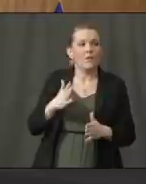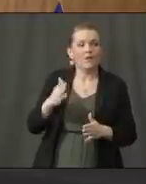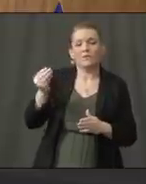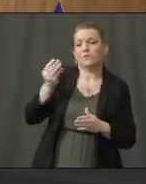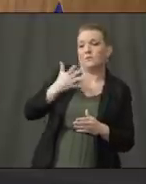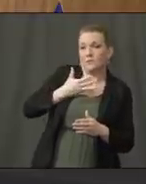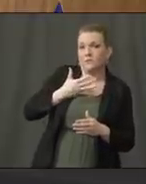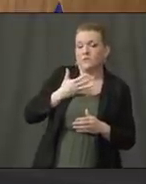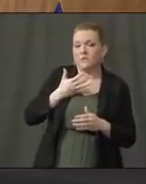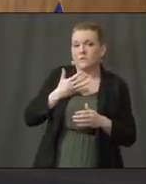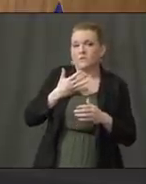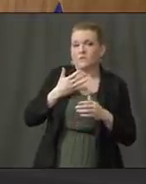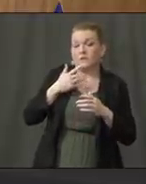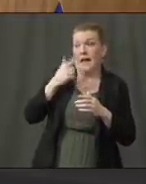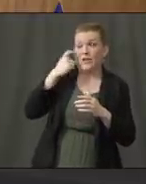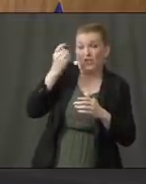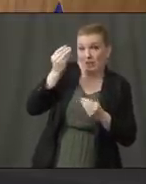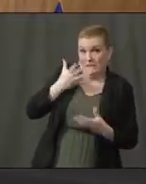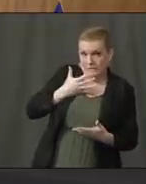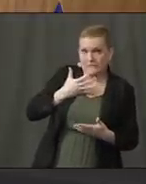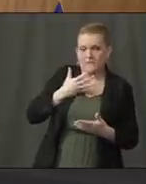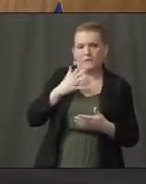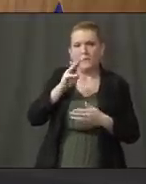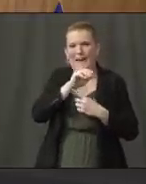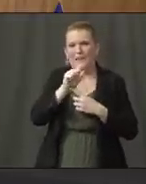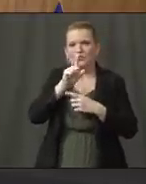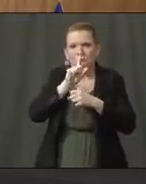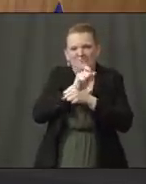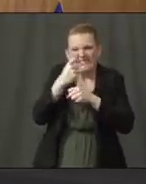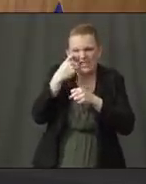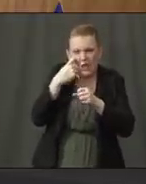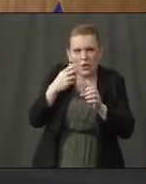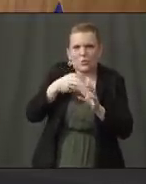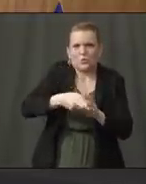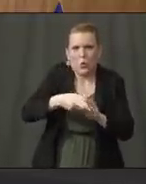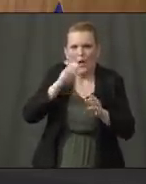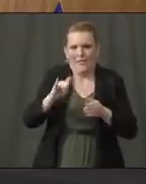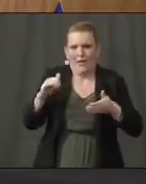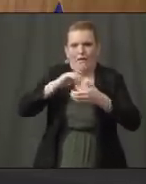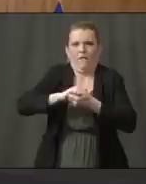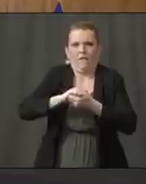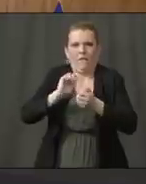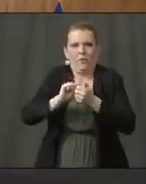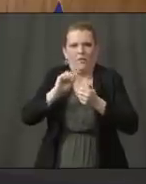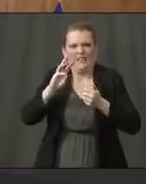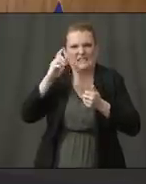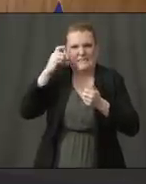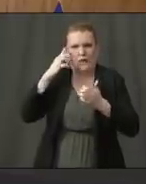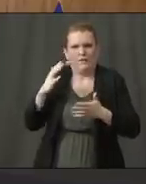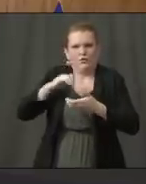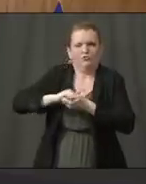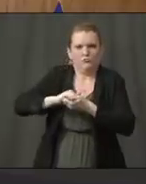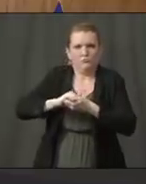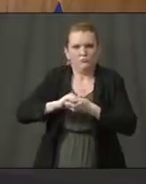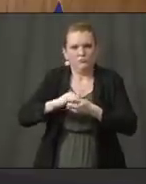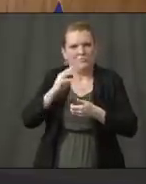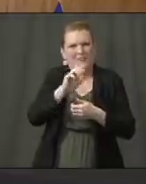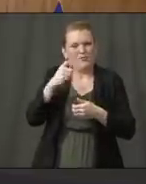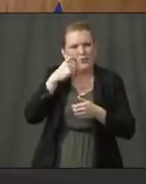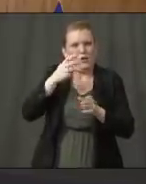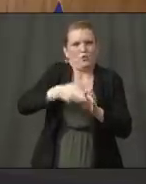so that's good. We'll move along to Hearst, Connecticut Media.